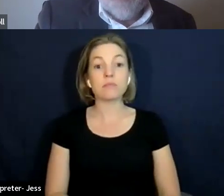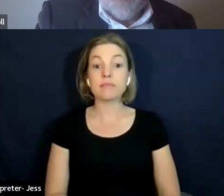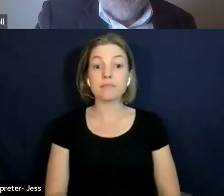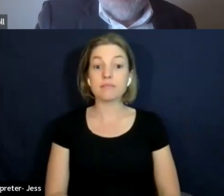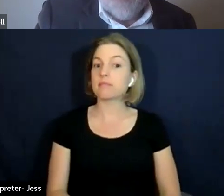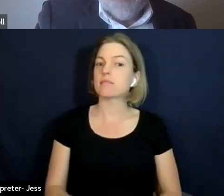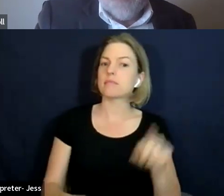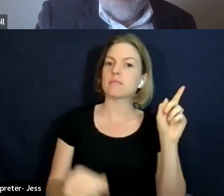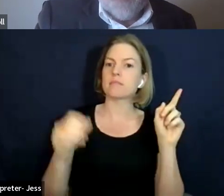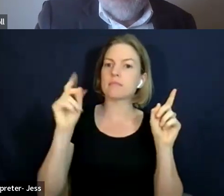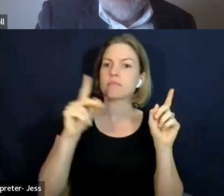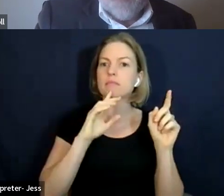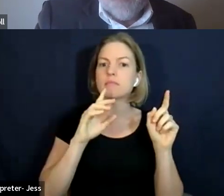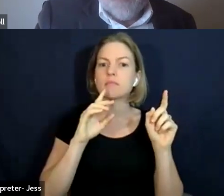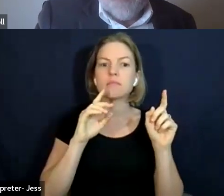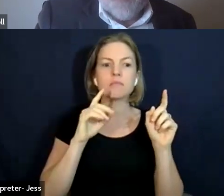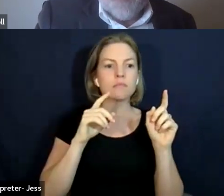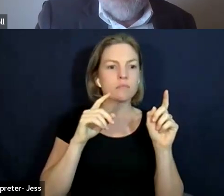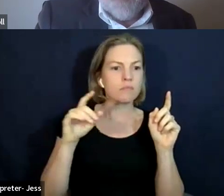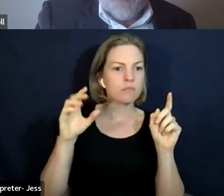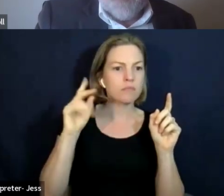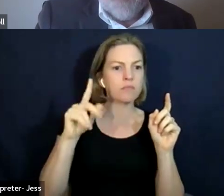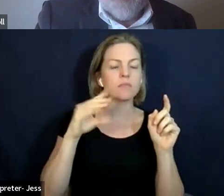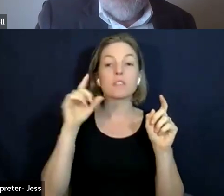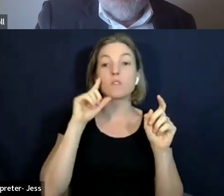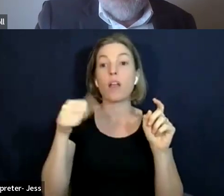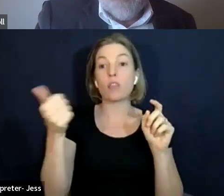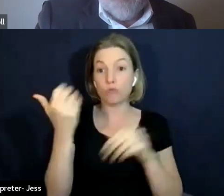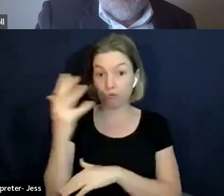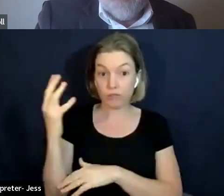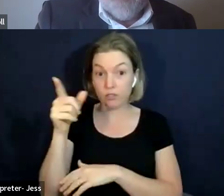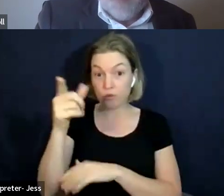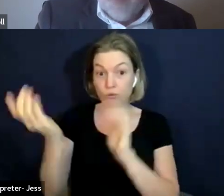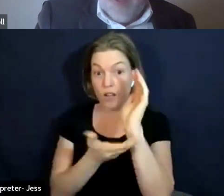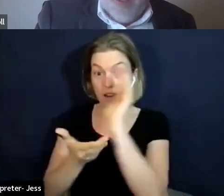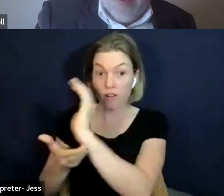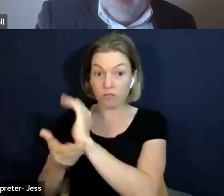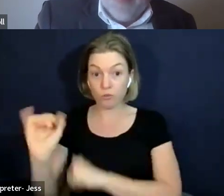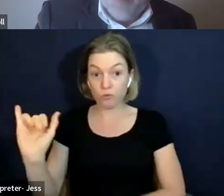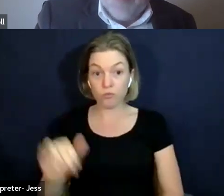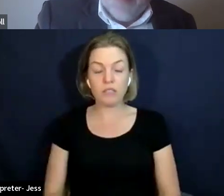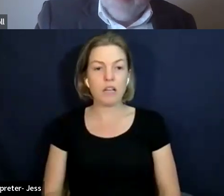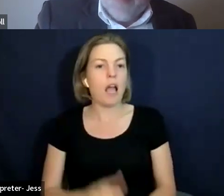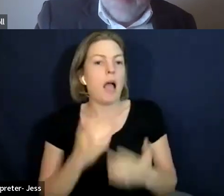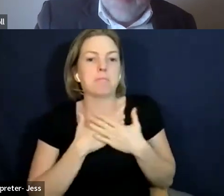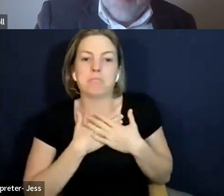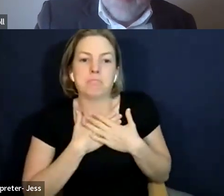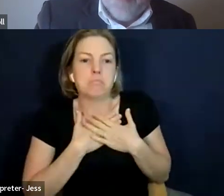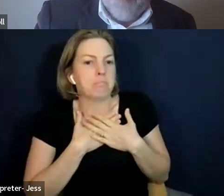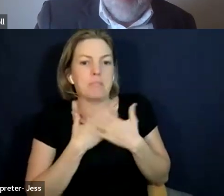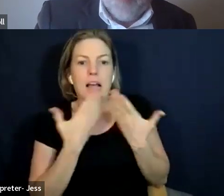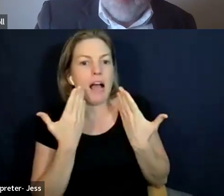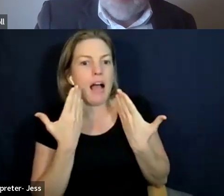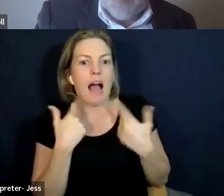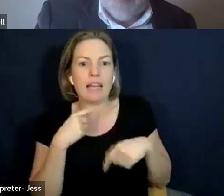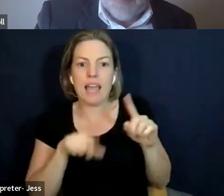Okay. And further, for other trees you cut down in Cambridge? I can't speak to that